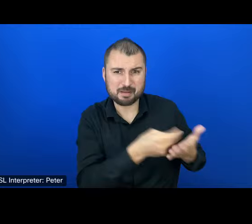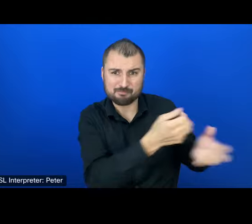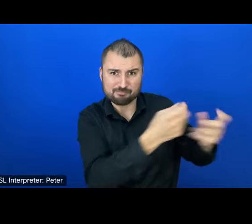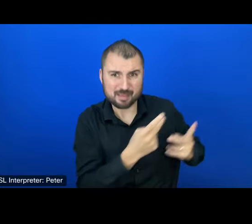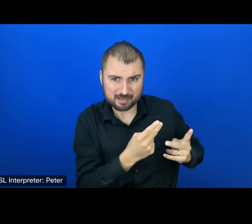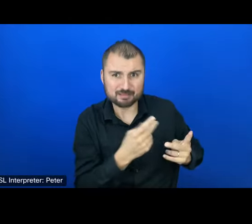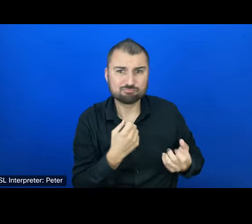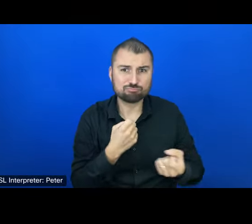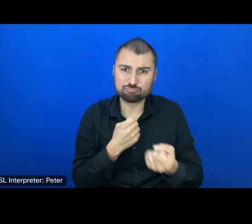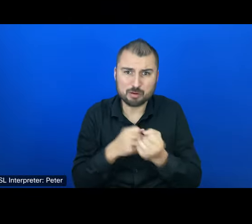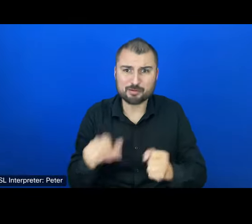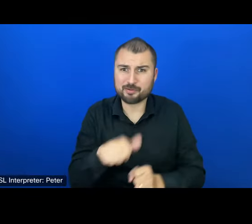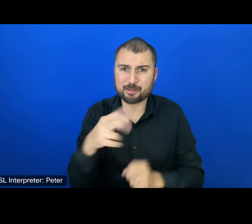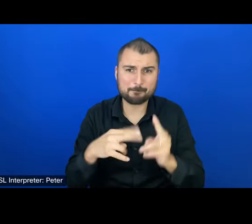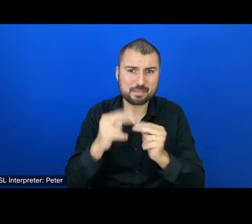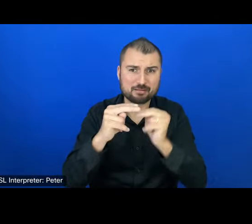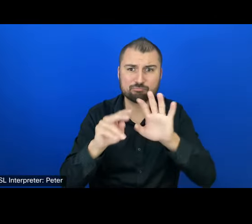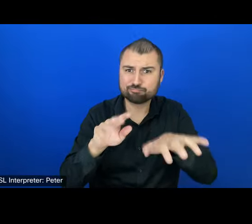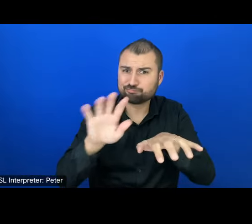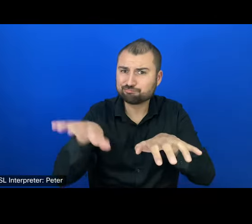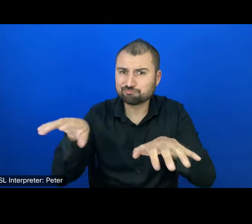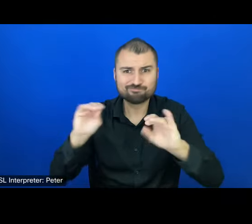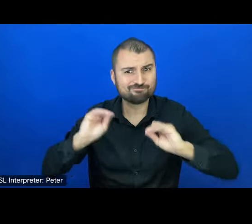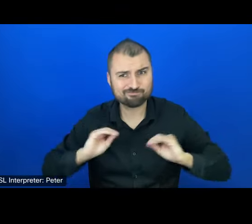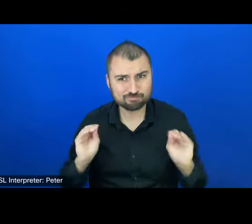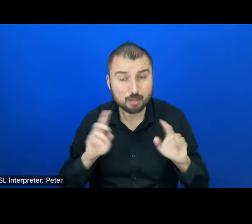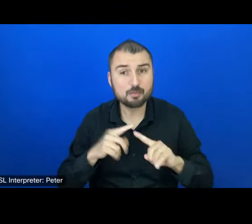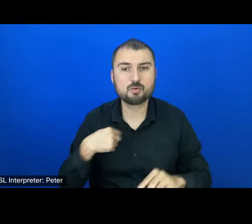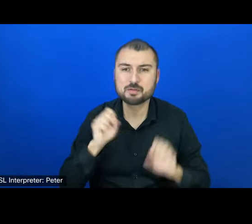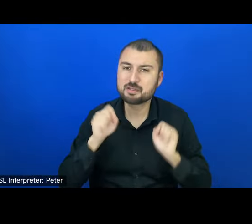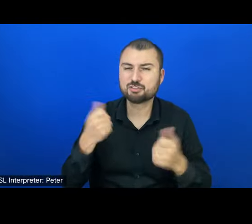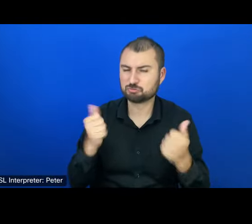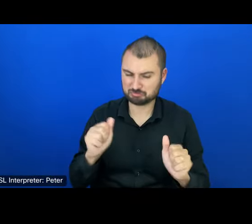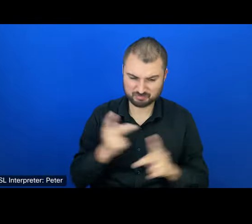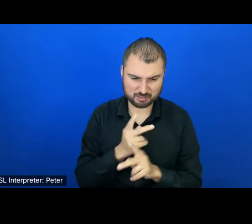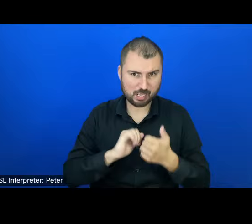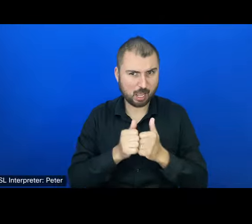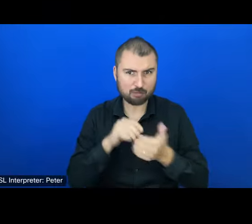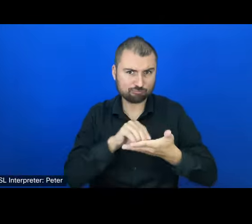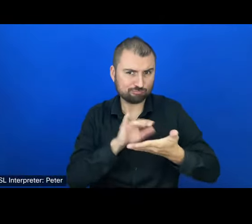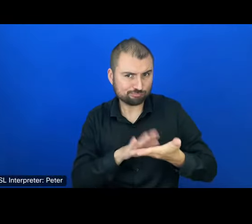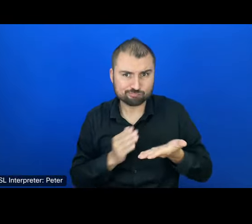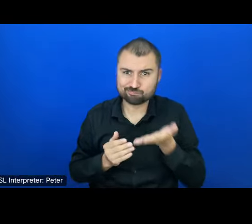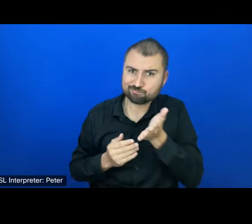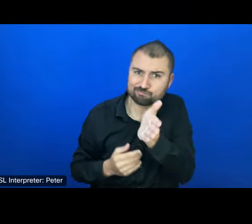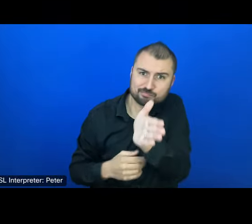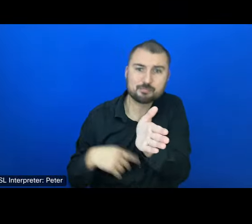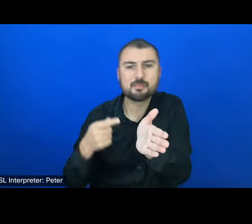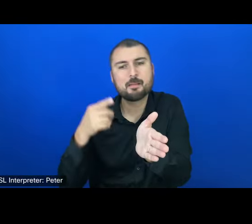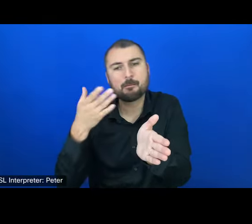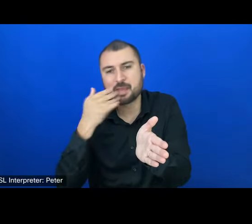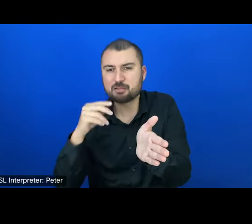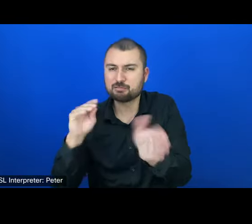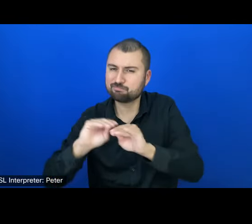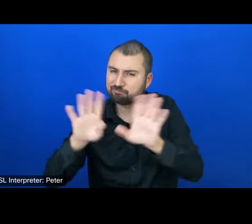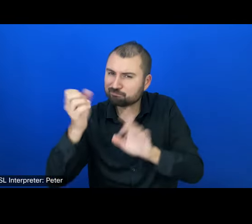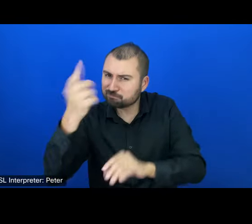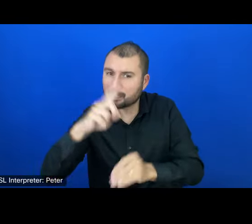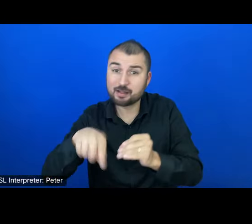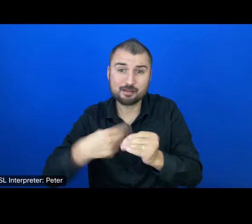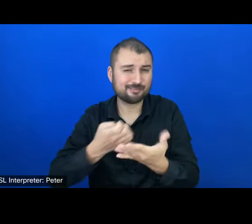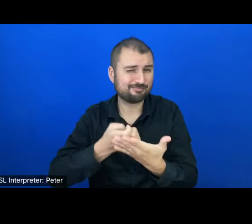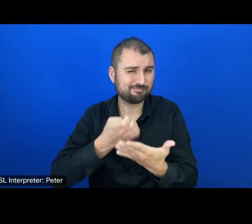the other buildings. But we can certainly think of ways to maybe articulate what that economic benefit would be. Yep. Any